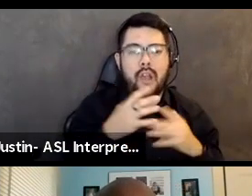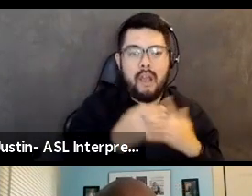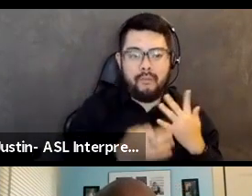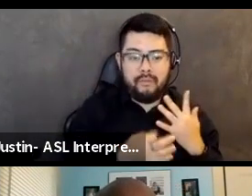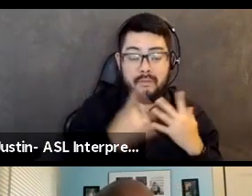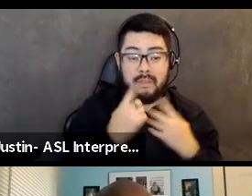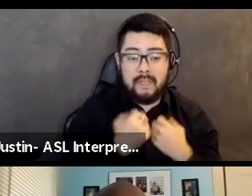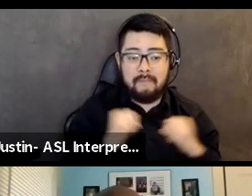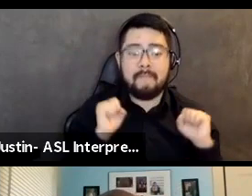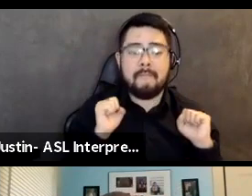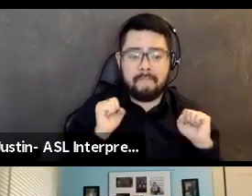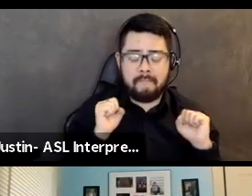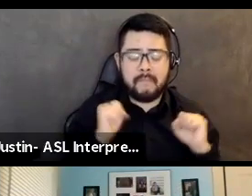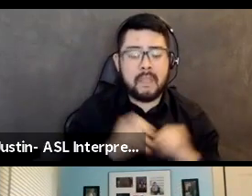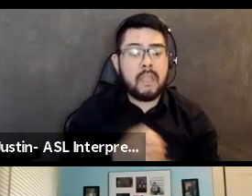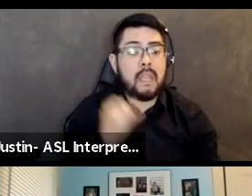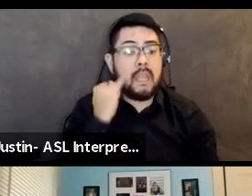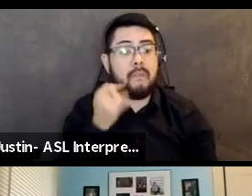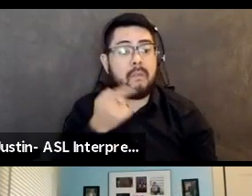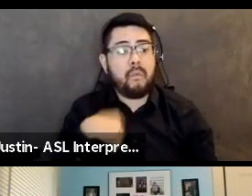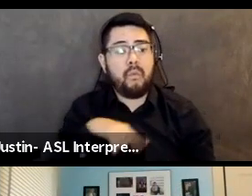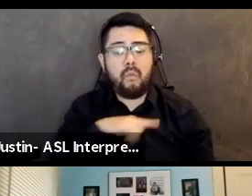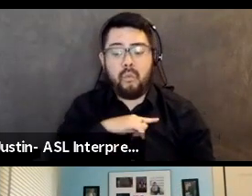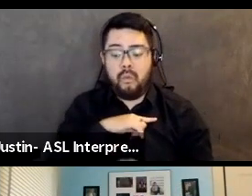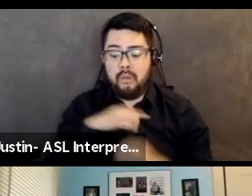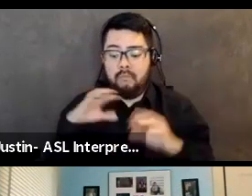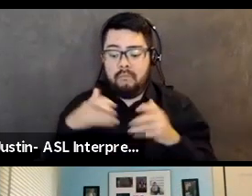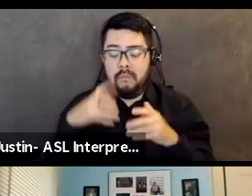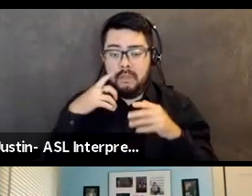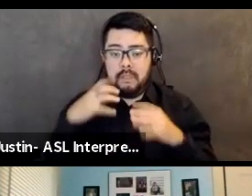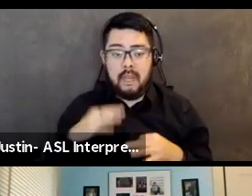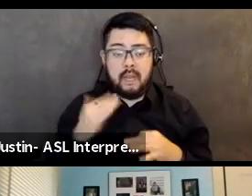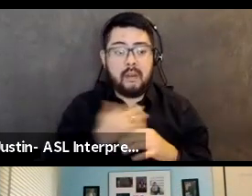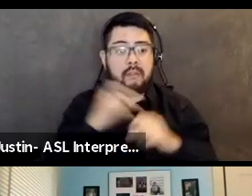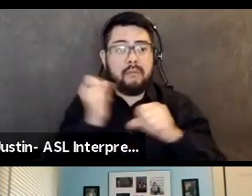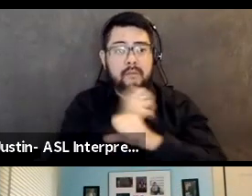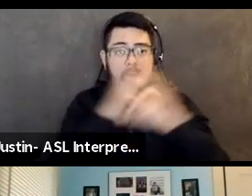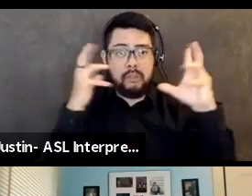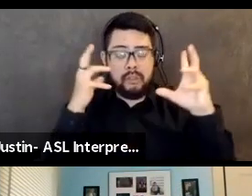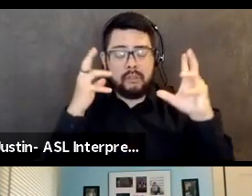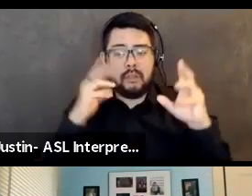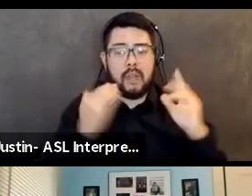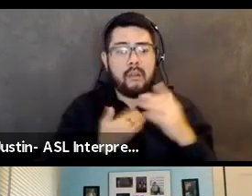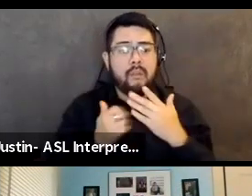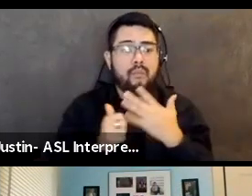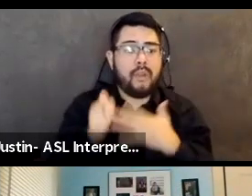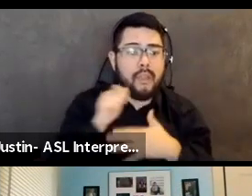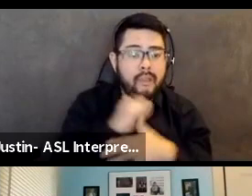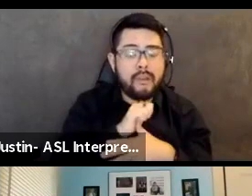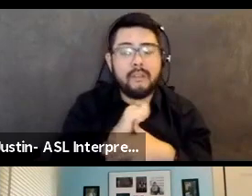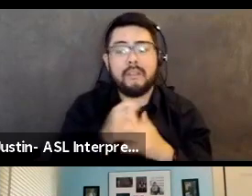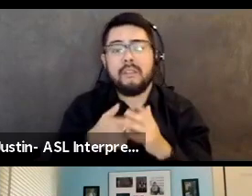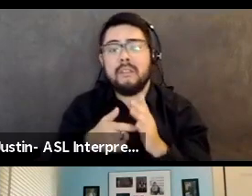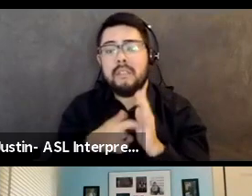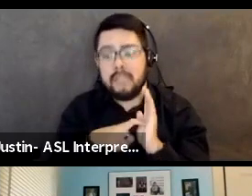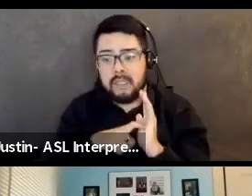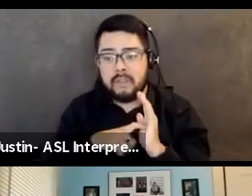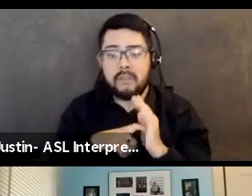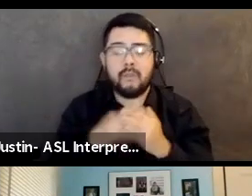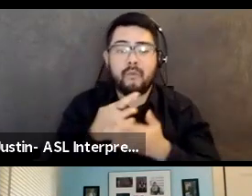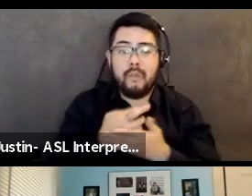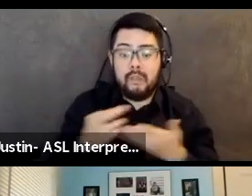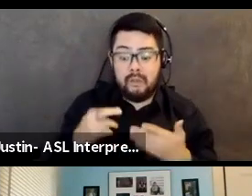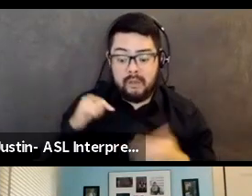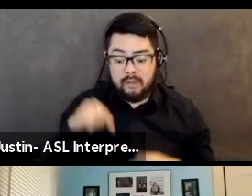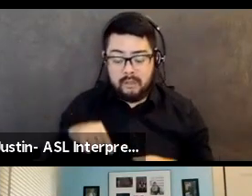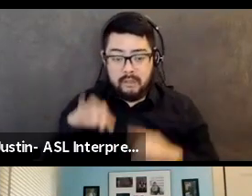and if we decide in the context of our vision and priorities needs and resources as a district that